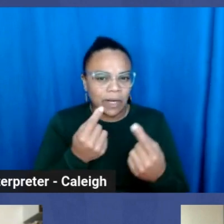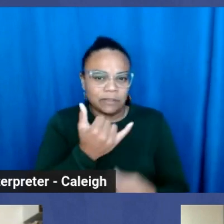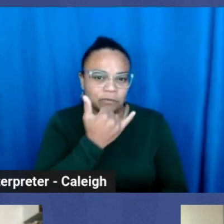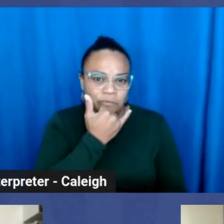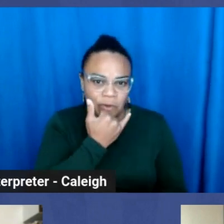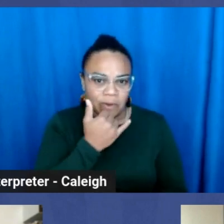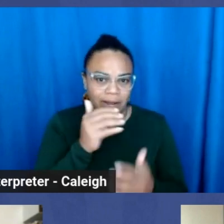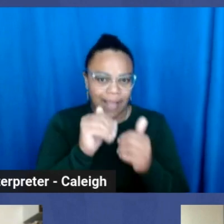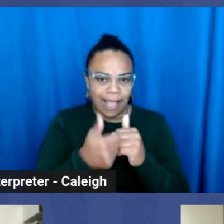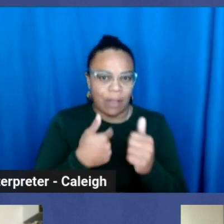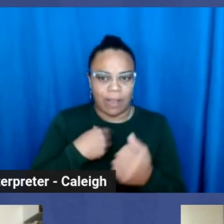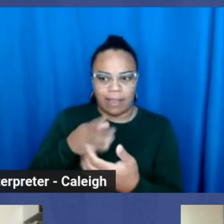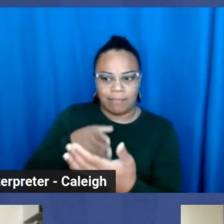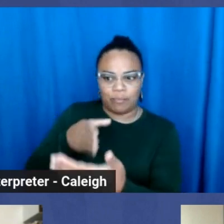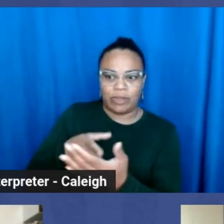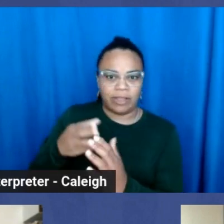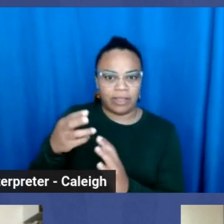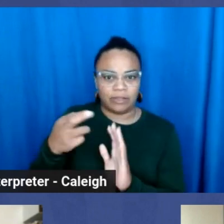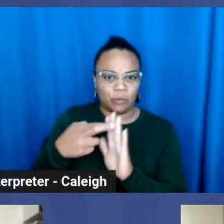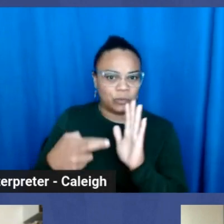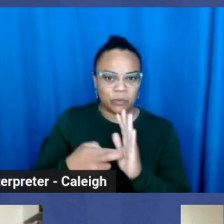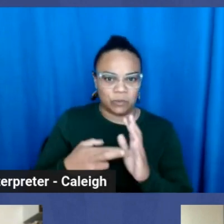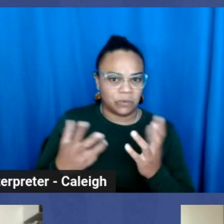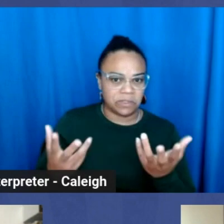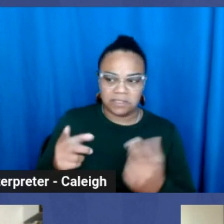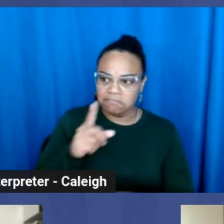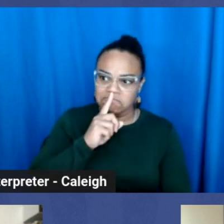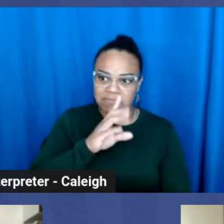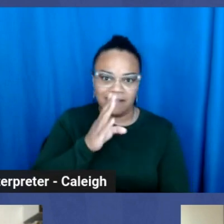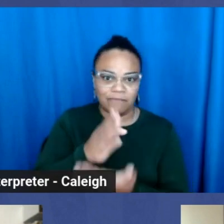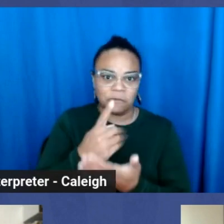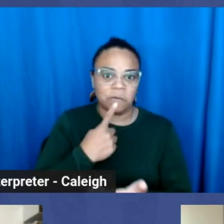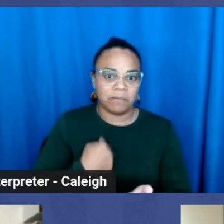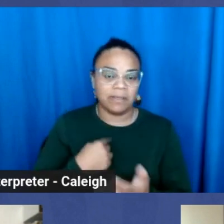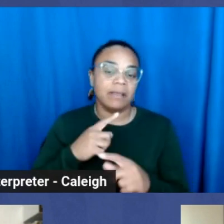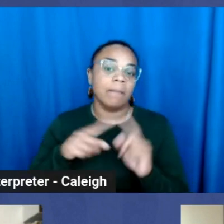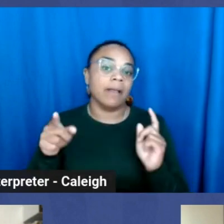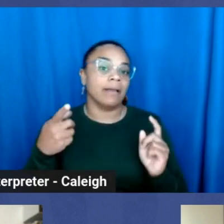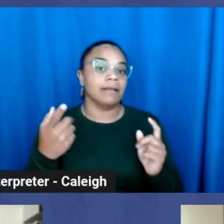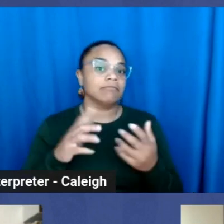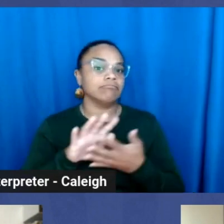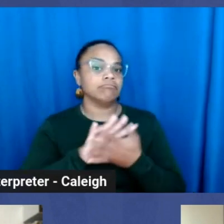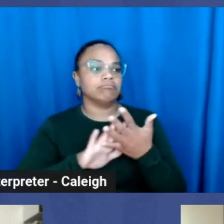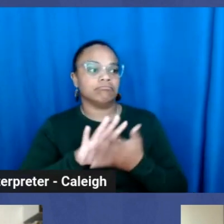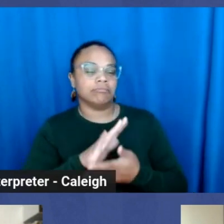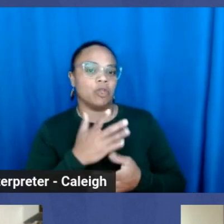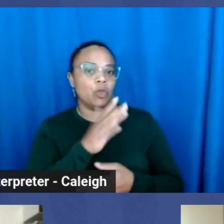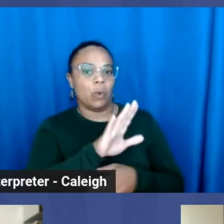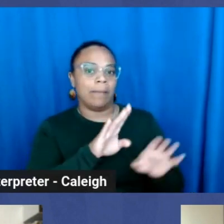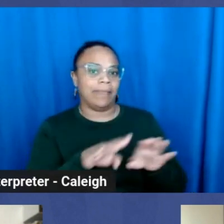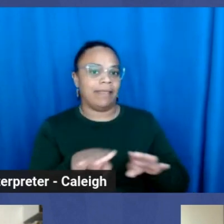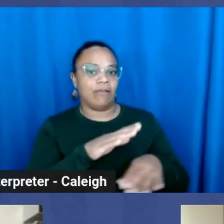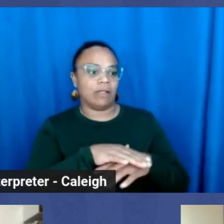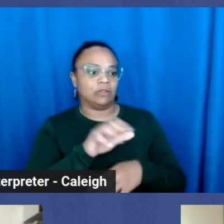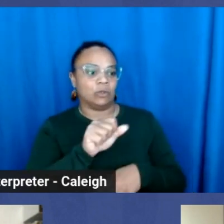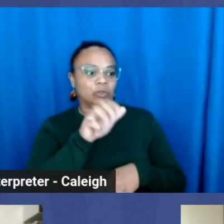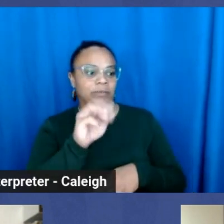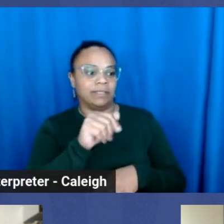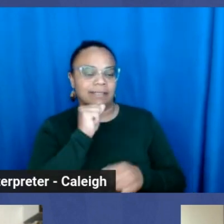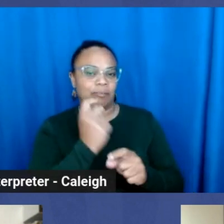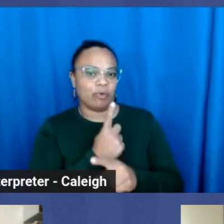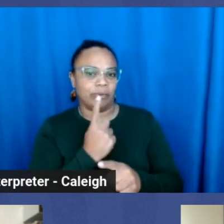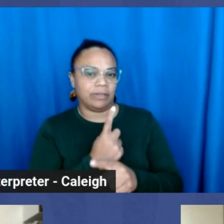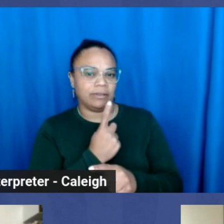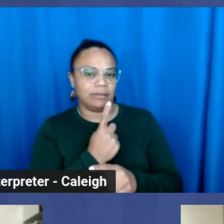to break these rules. It was just said that they found my behavior on social media inappropriate. But